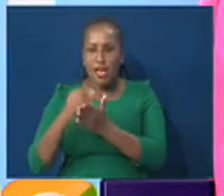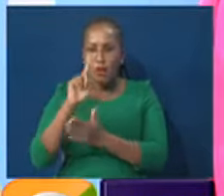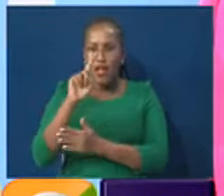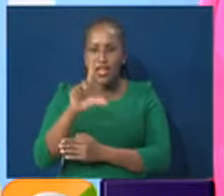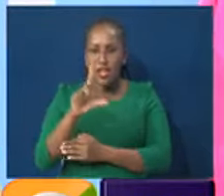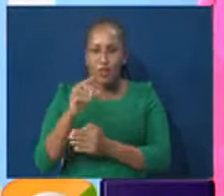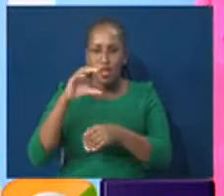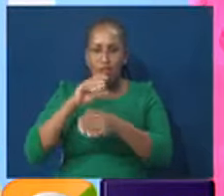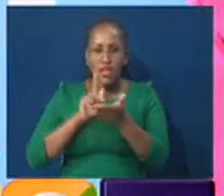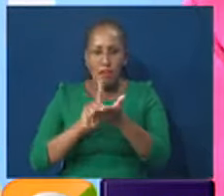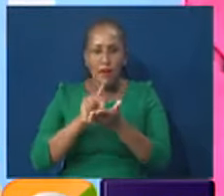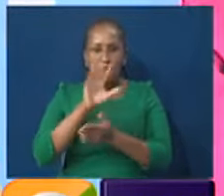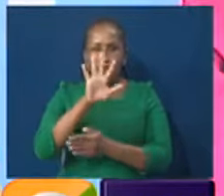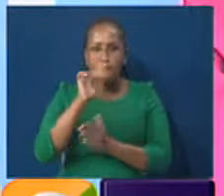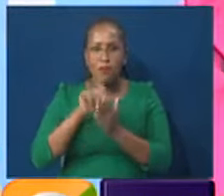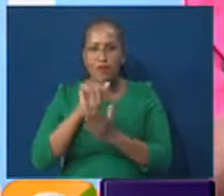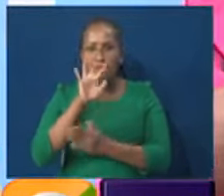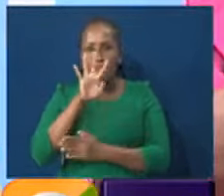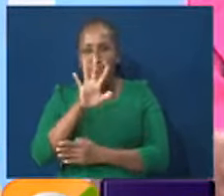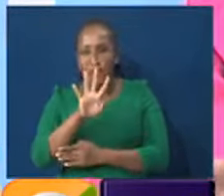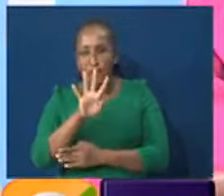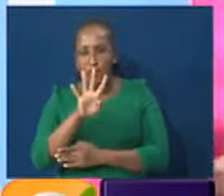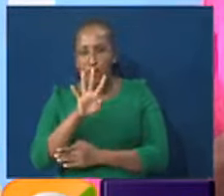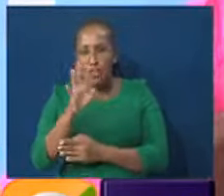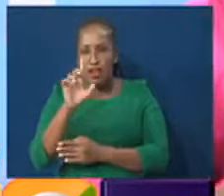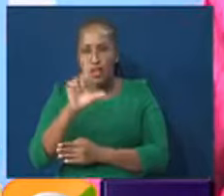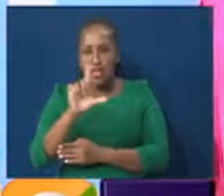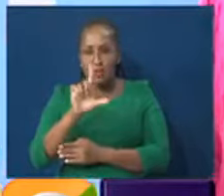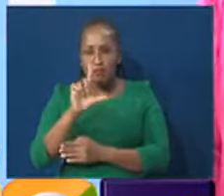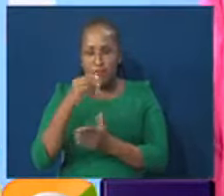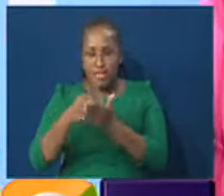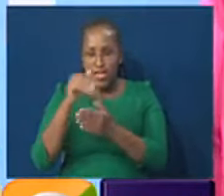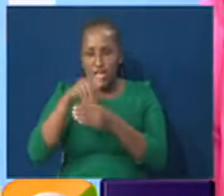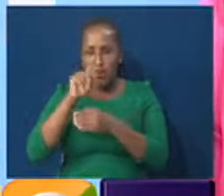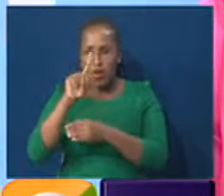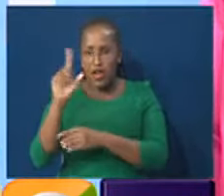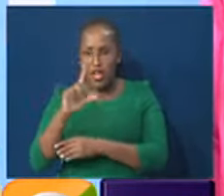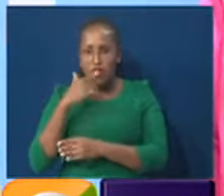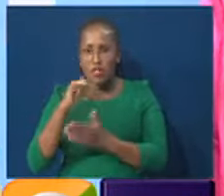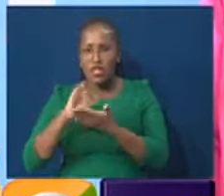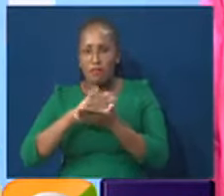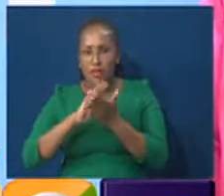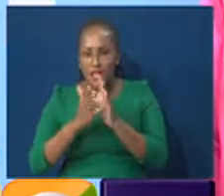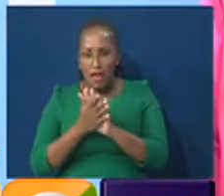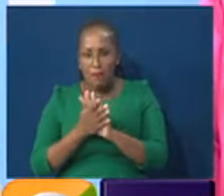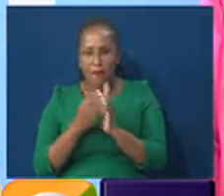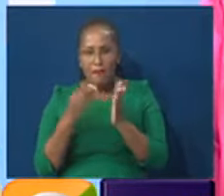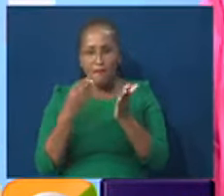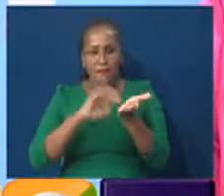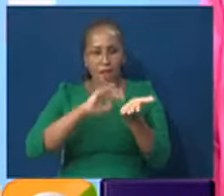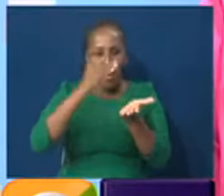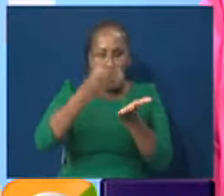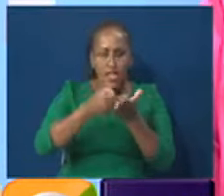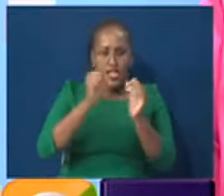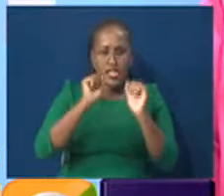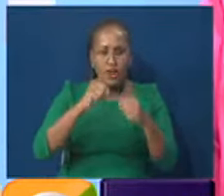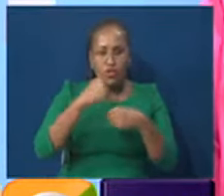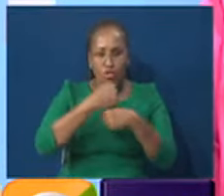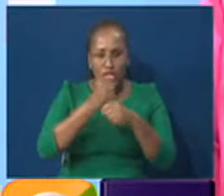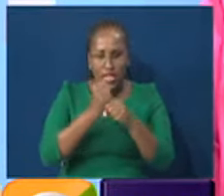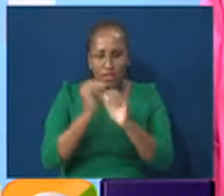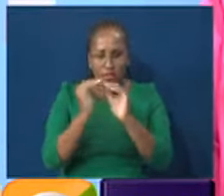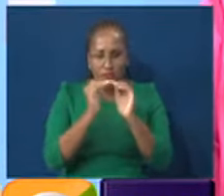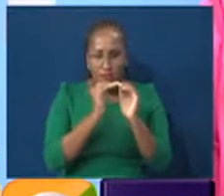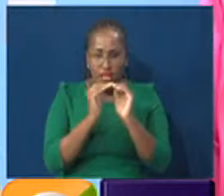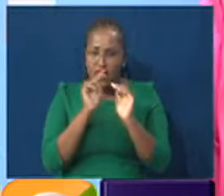liter. That is the money that is ostensibly supposed to be collected so that it can be a stabilization fund, not a subsidy. And